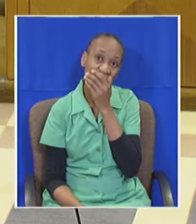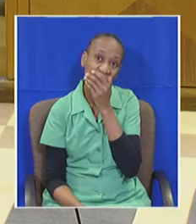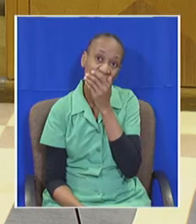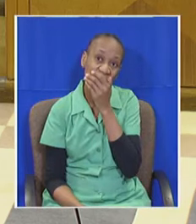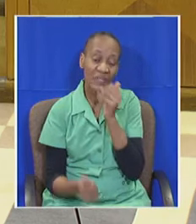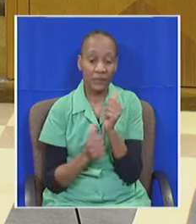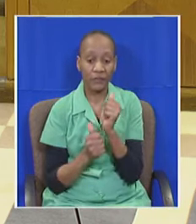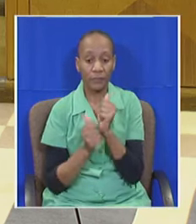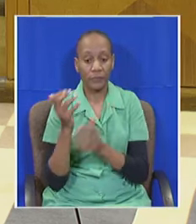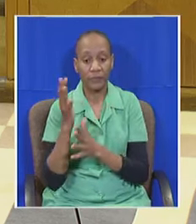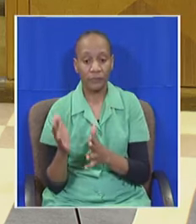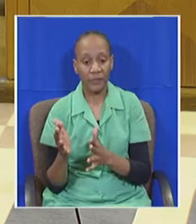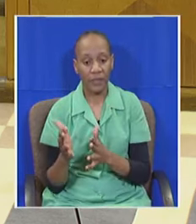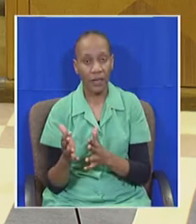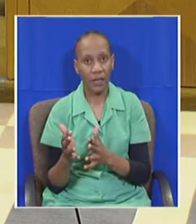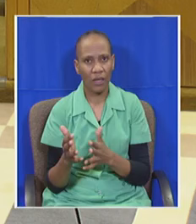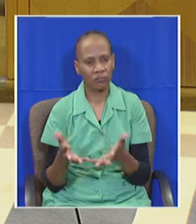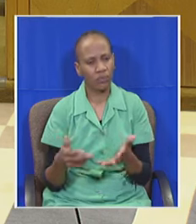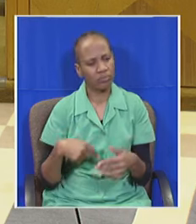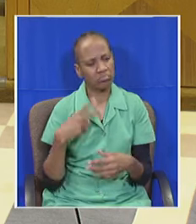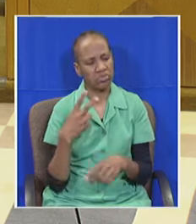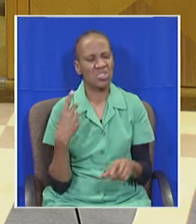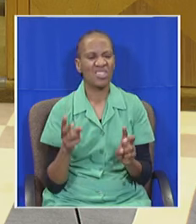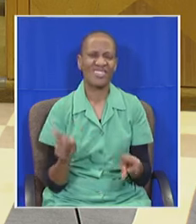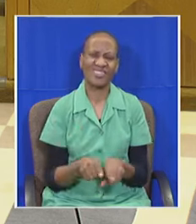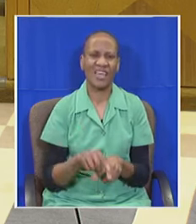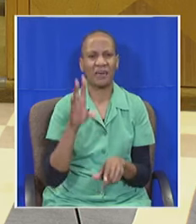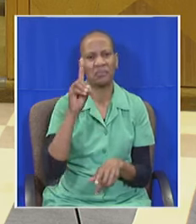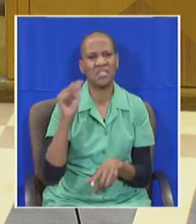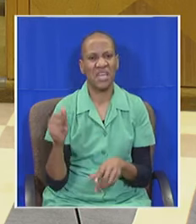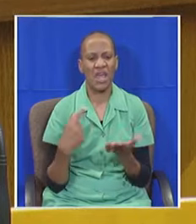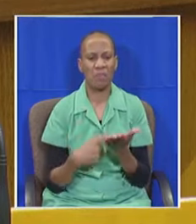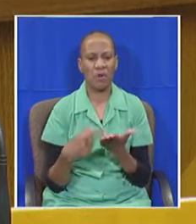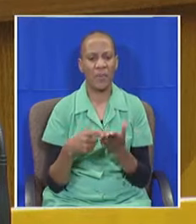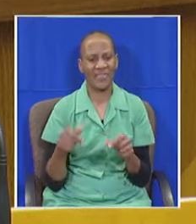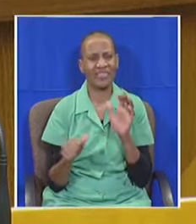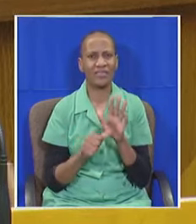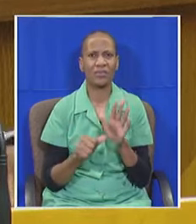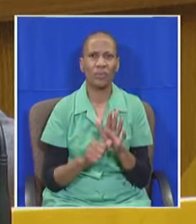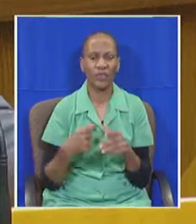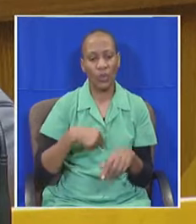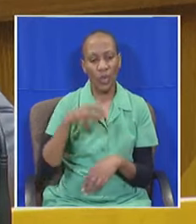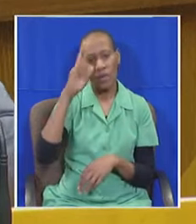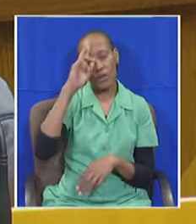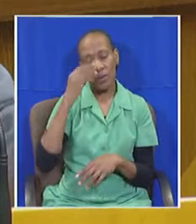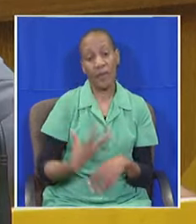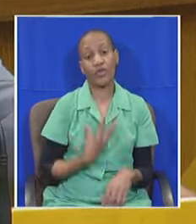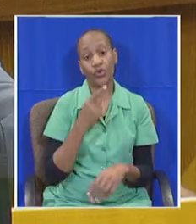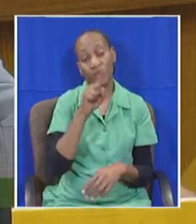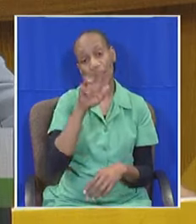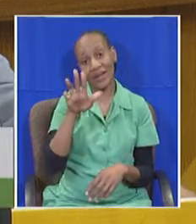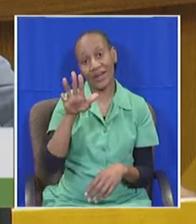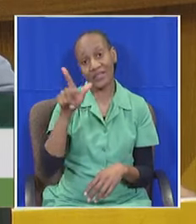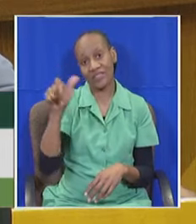Honorable Deputy Speaker, as has become typical of the ANC for a debate of this importance and as we commemorate the youth of